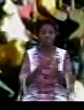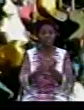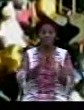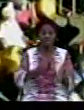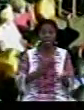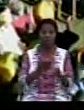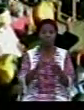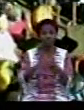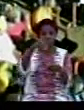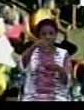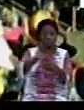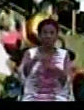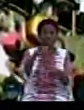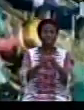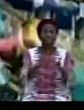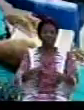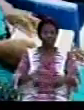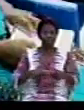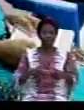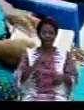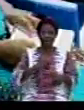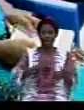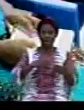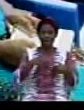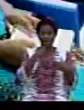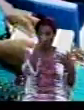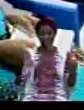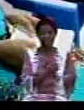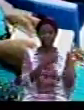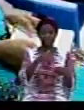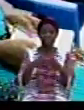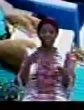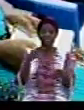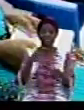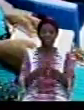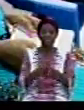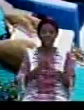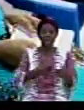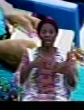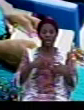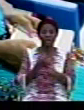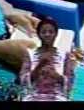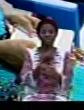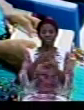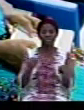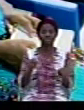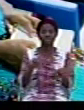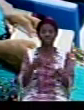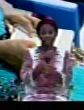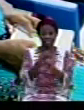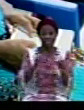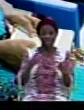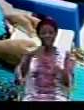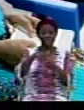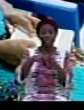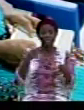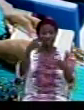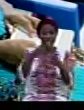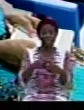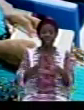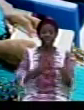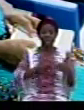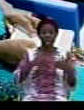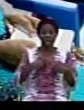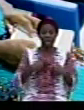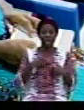I have faith in the name. I have salvation in the name. I have eternal life in